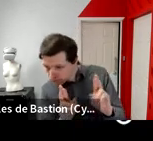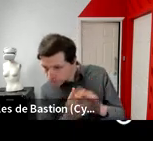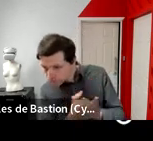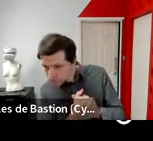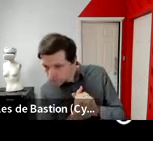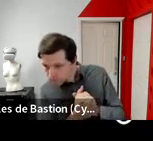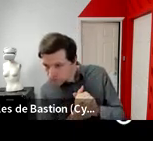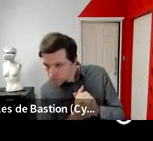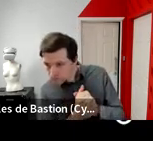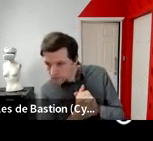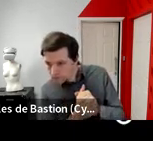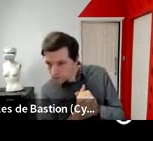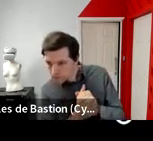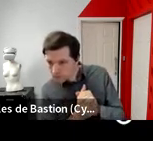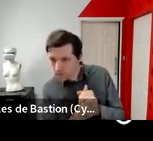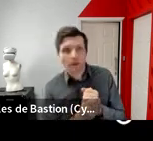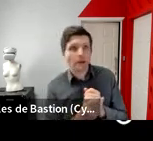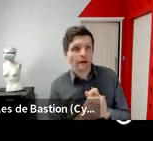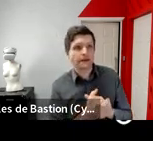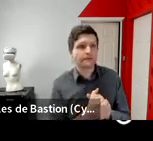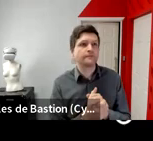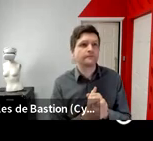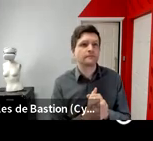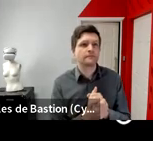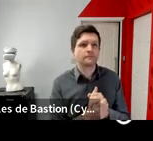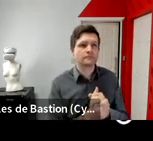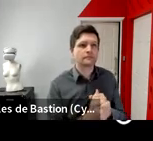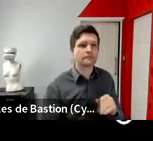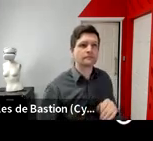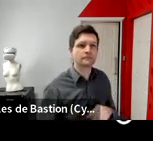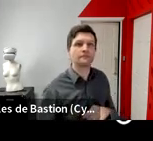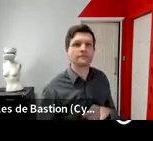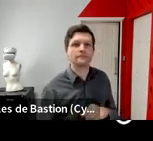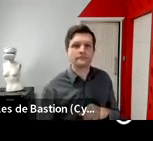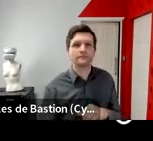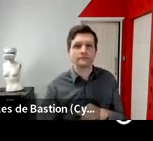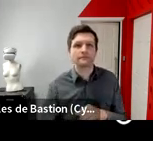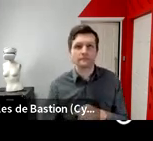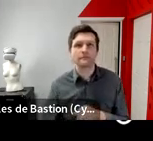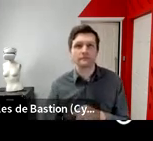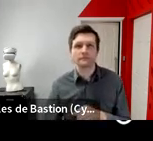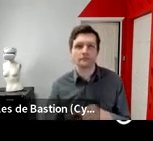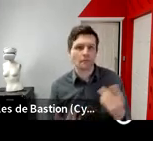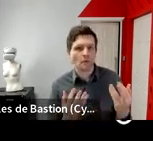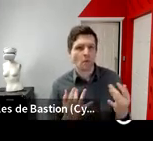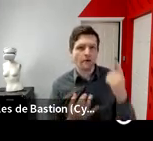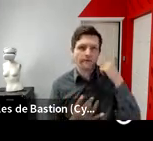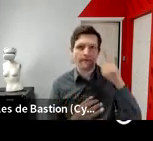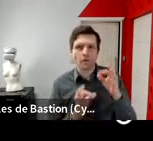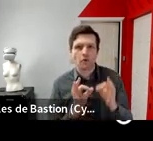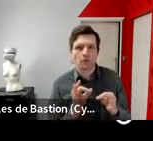This is Bill, Dylan. This is Bill. In view, in speaker, side-by-side speaker